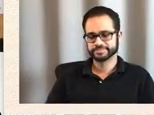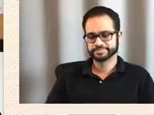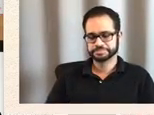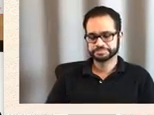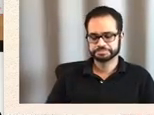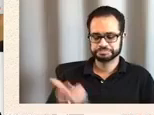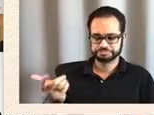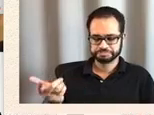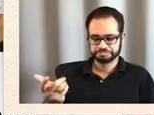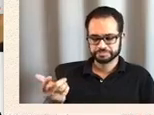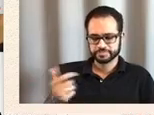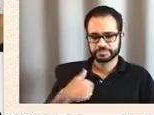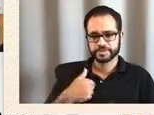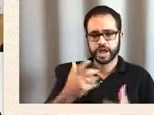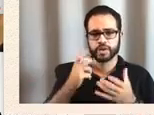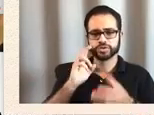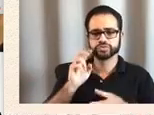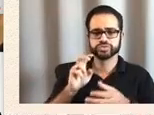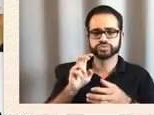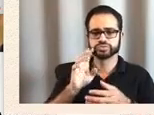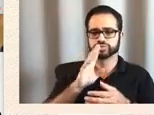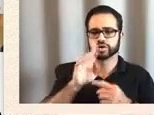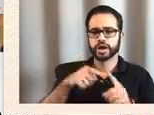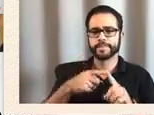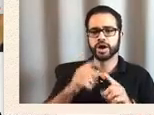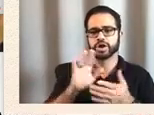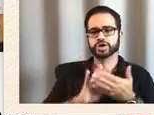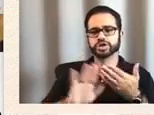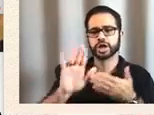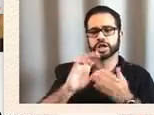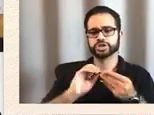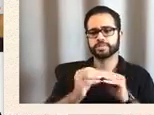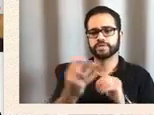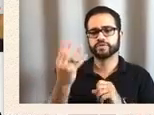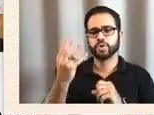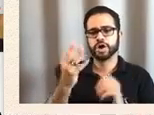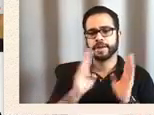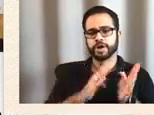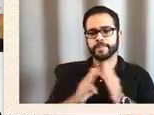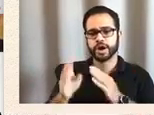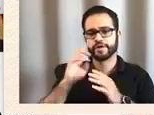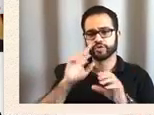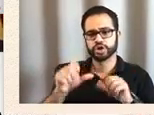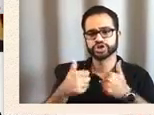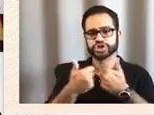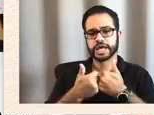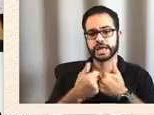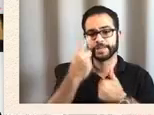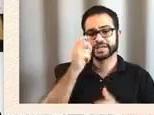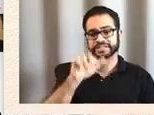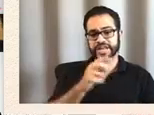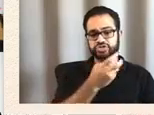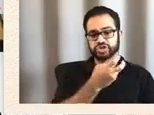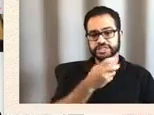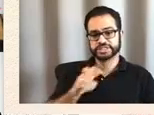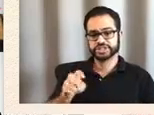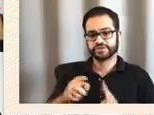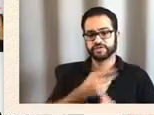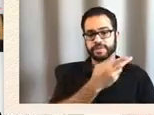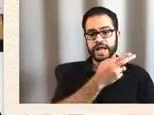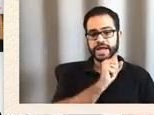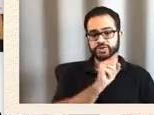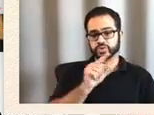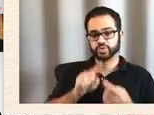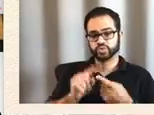I just wanted to jump to the college one. The fourth, prepare for the challenge, because the transition from high school to college is